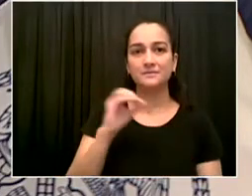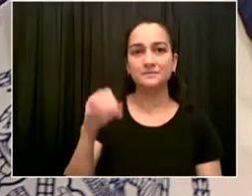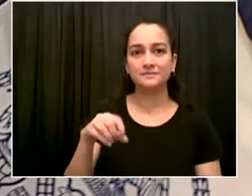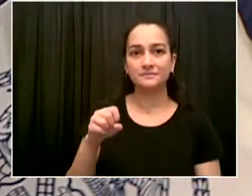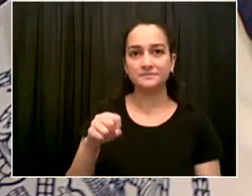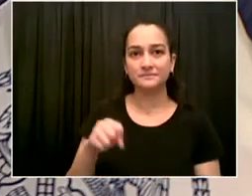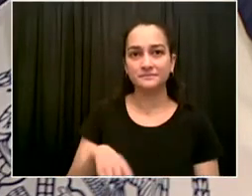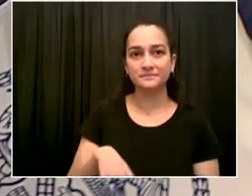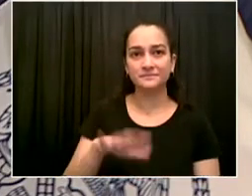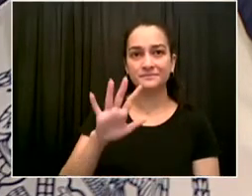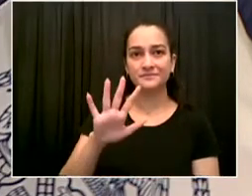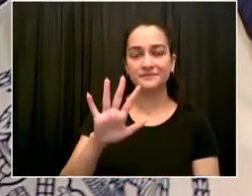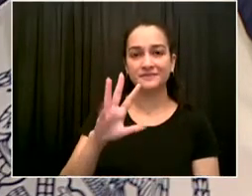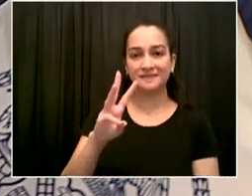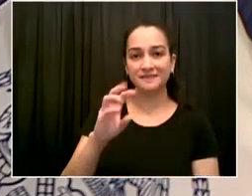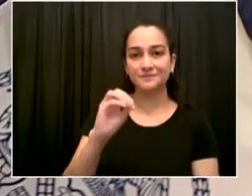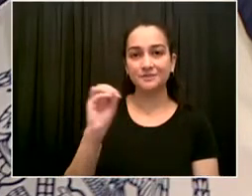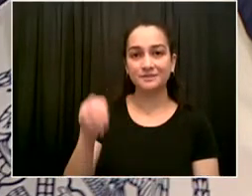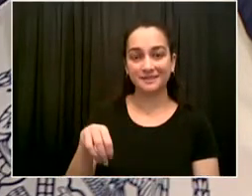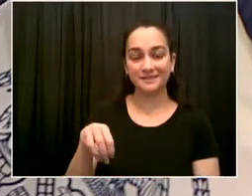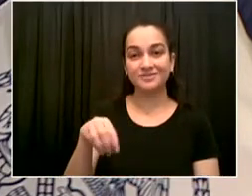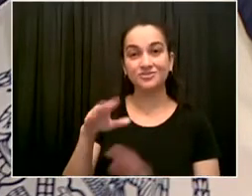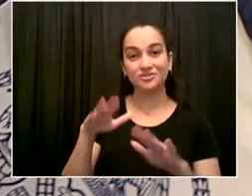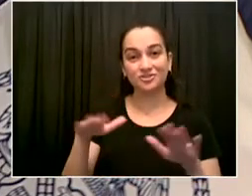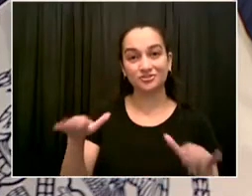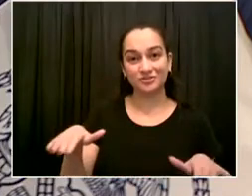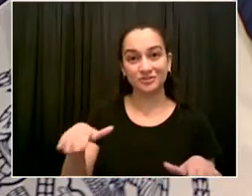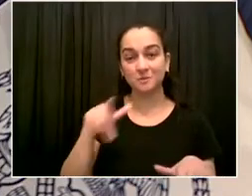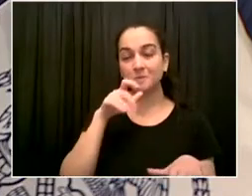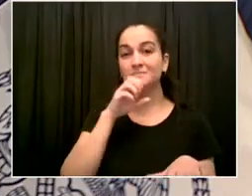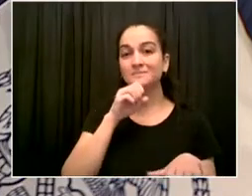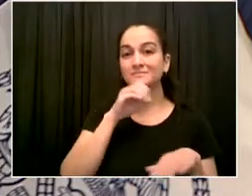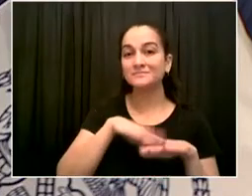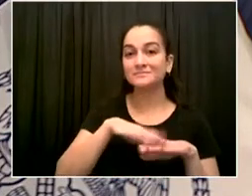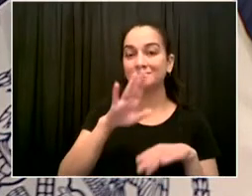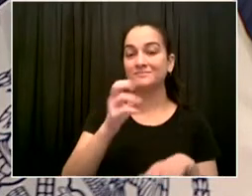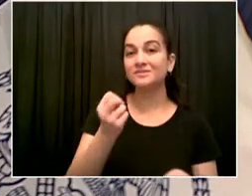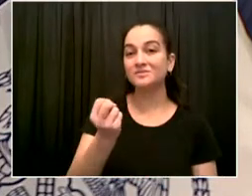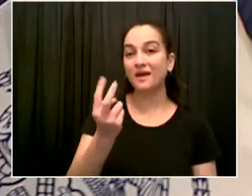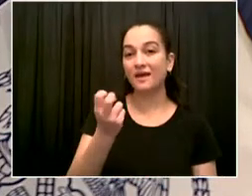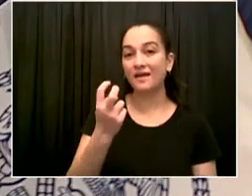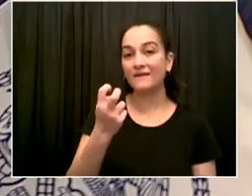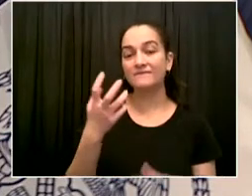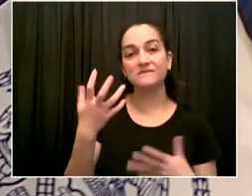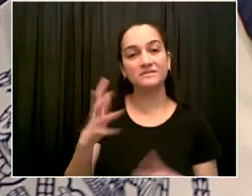to 17-year-olds have gotten at least one dose. That's almost 300,000 kids.